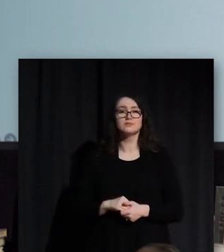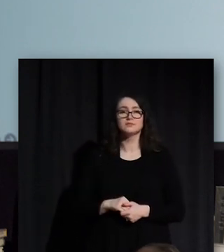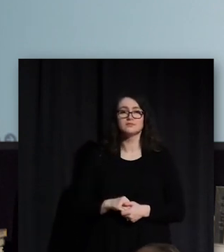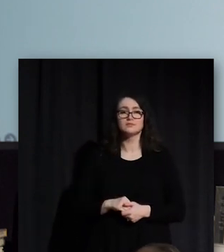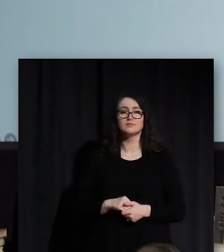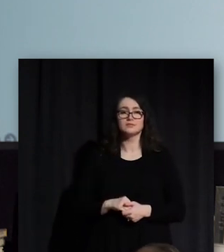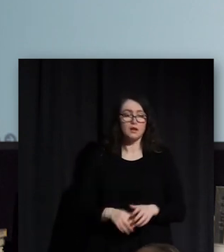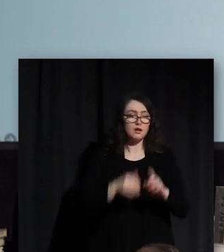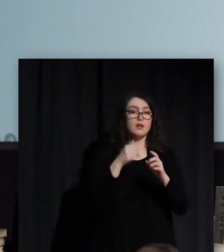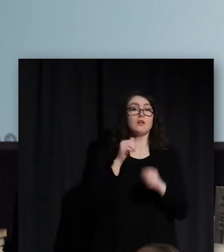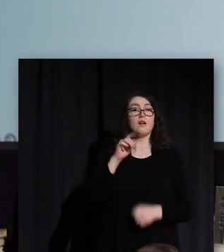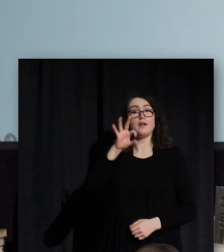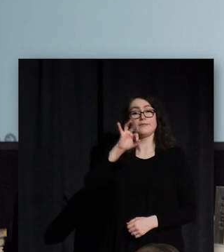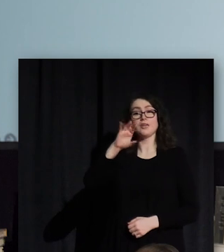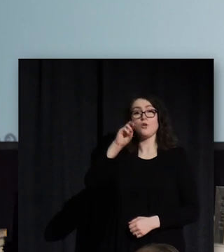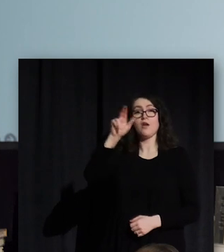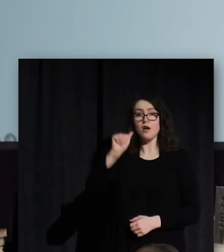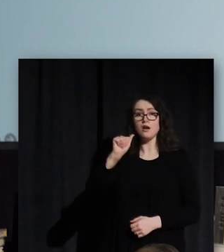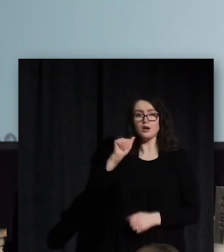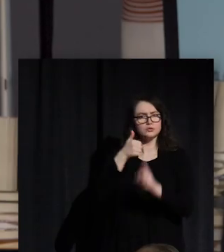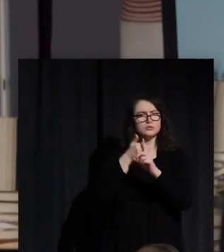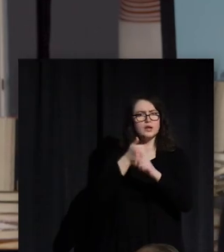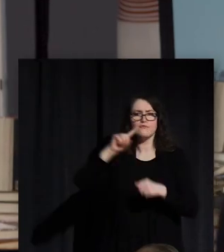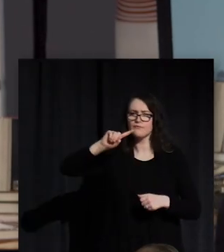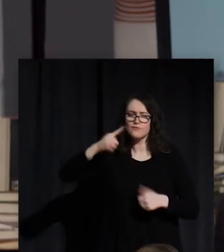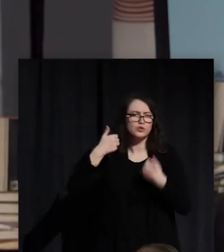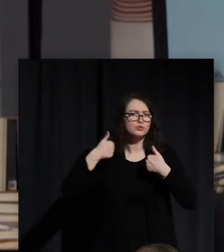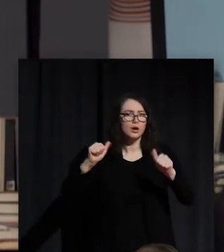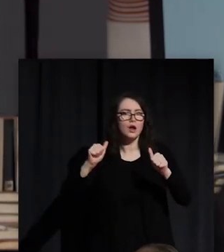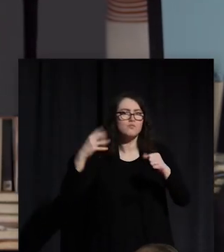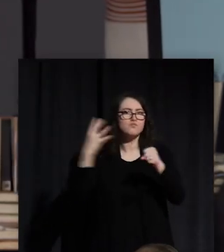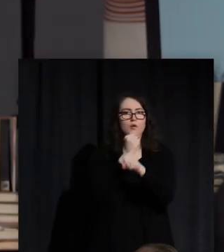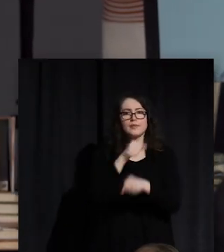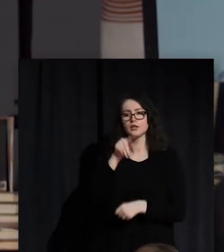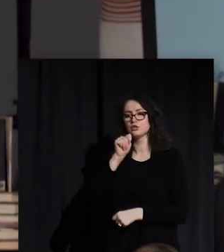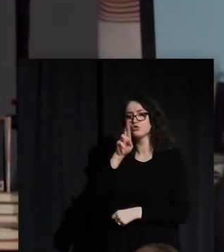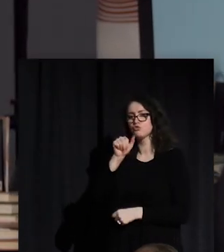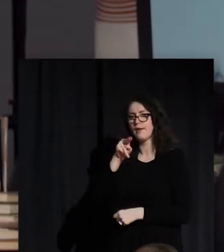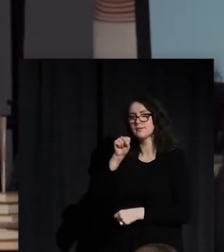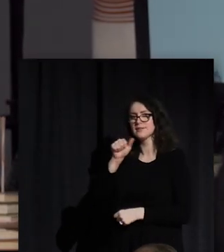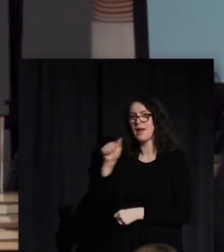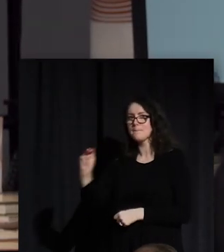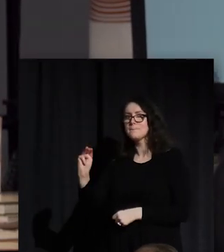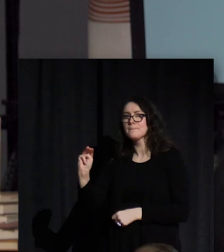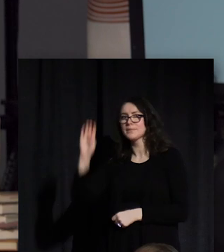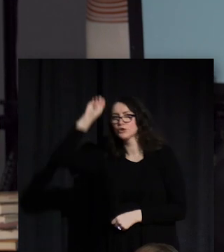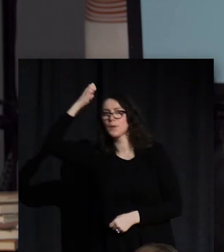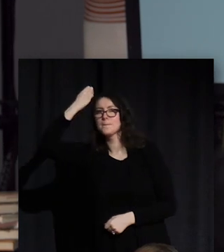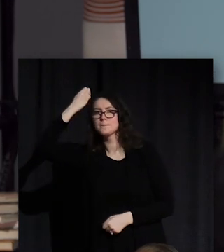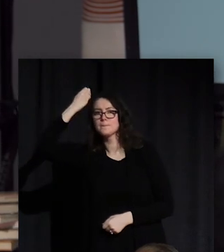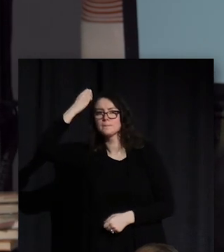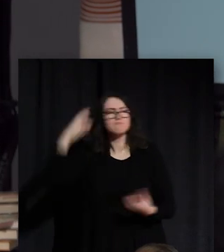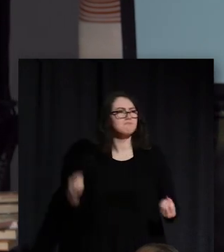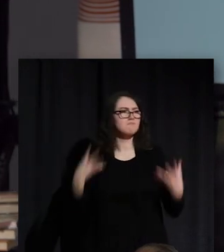first attempt, Fiona Kolbinger won the Transcontinental, a road race across Europe. Women have won ultra runs and